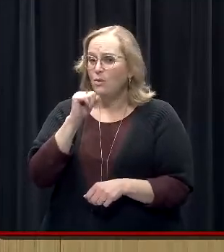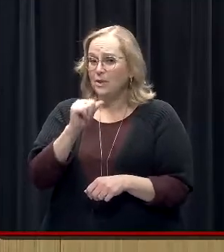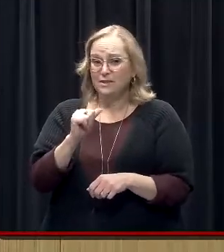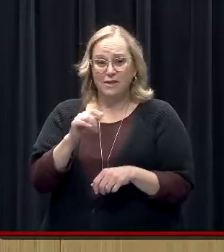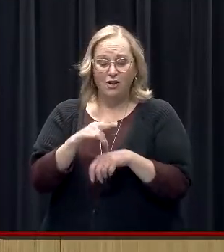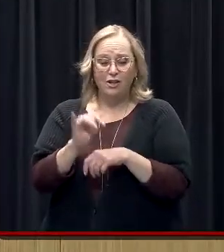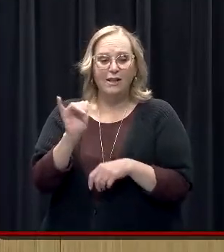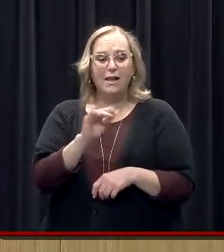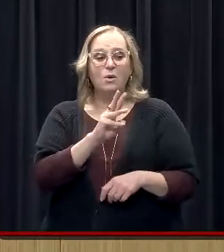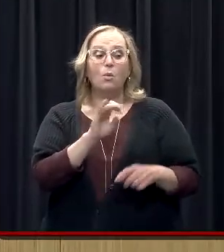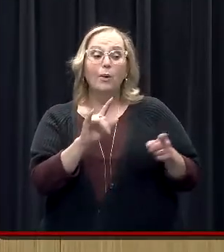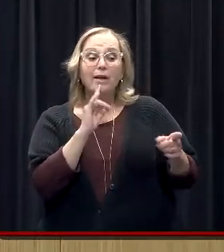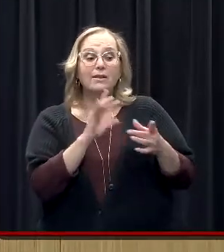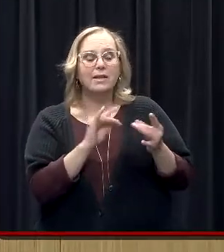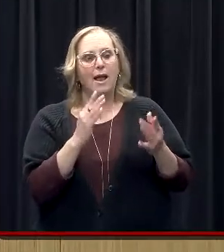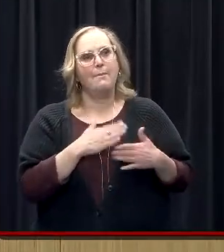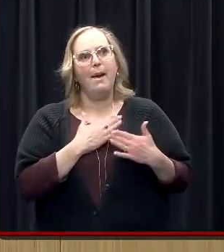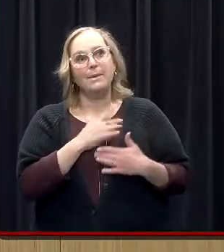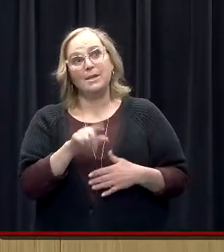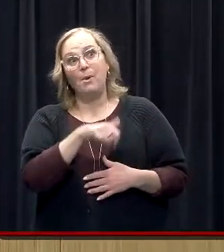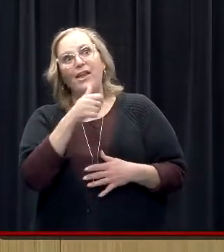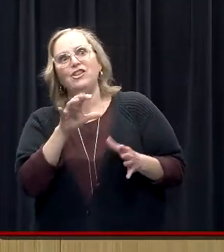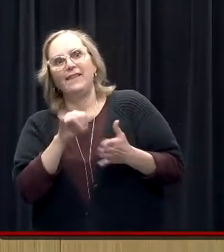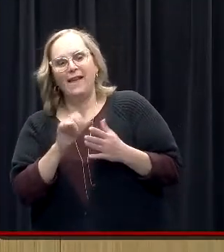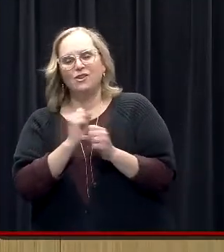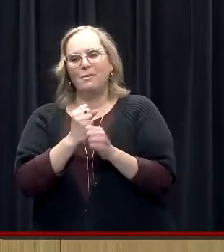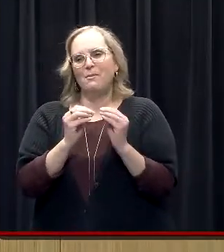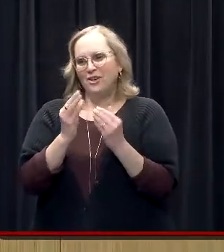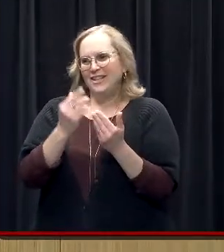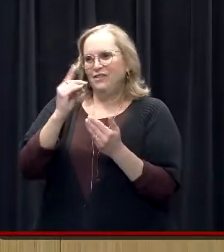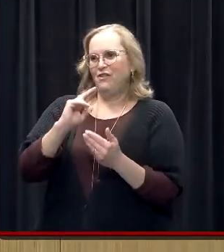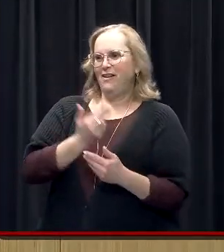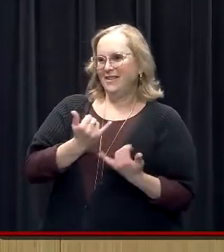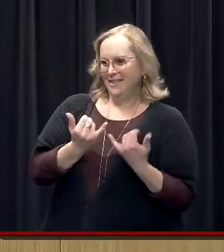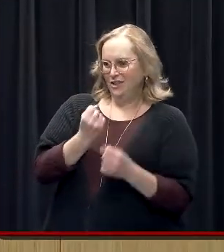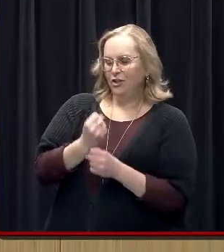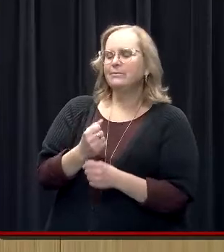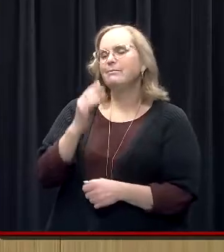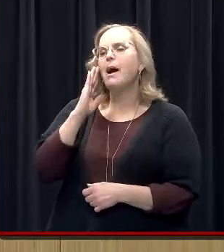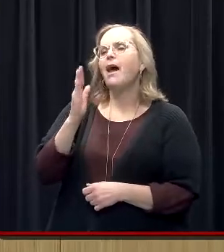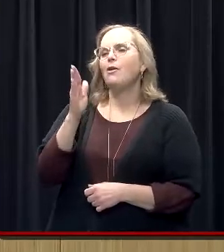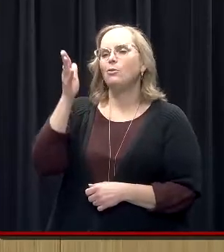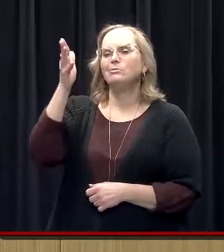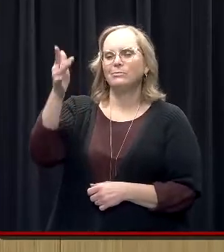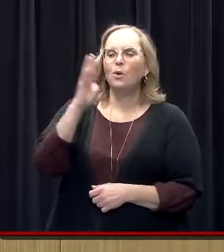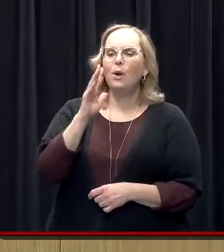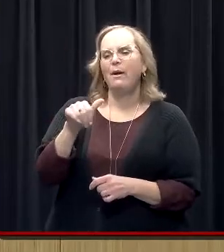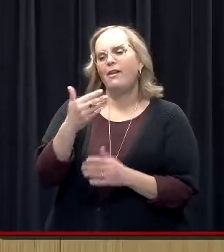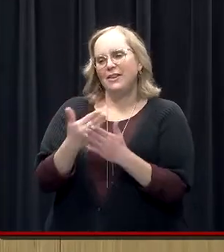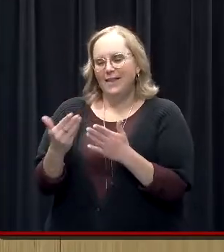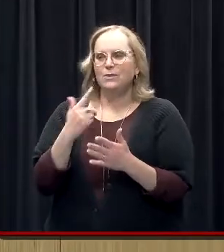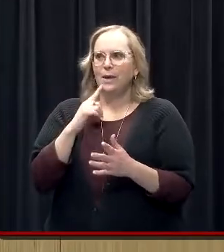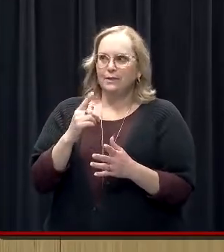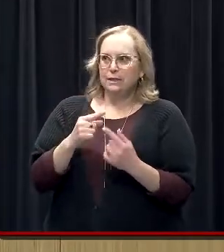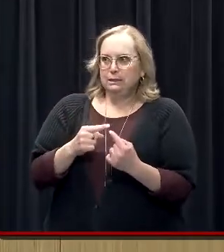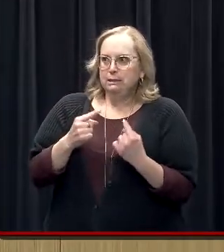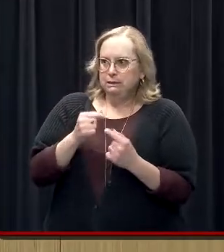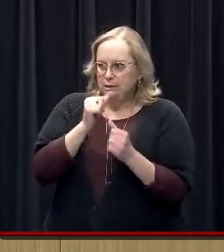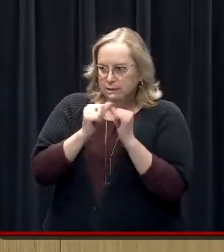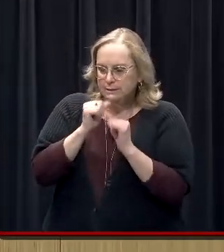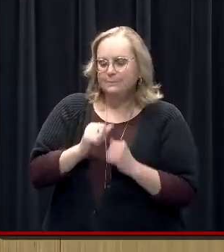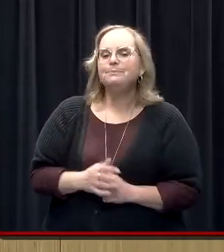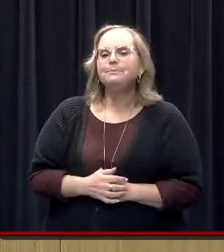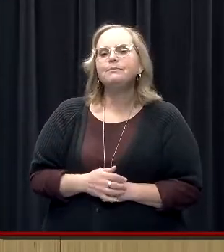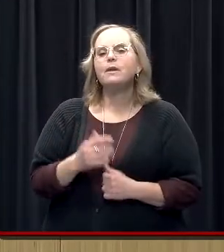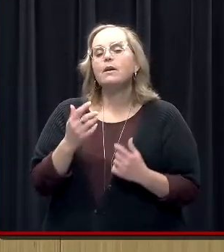that somebody else did it to make it easier for us this year. But I know there will be other things down the road. So I also wanted to just take a moment to